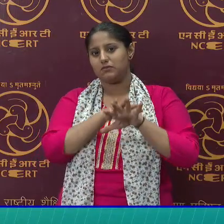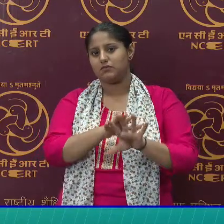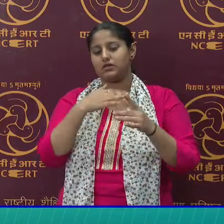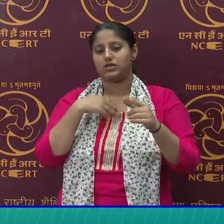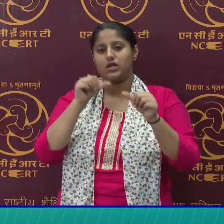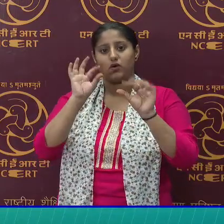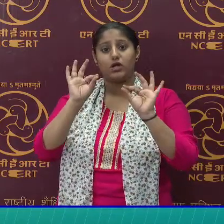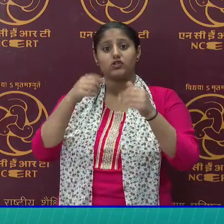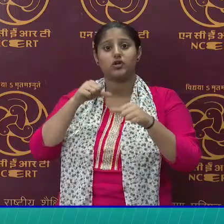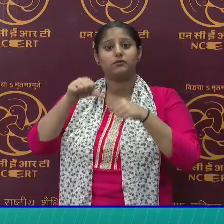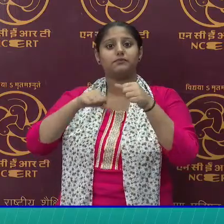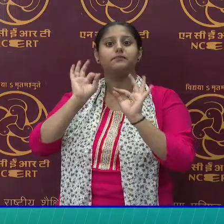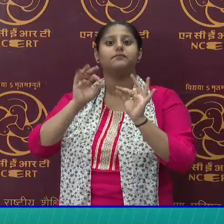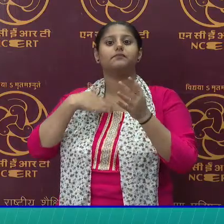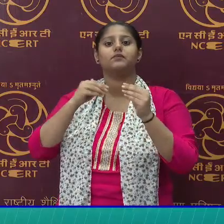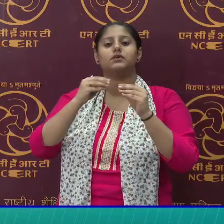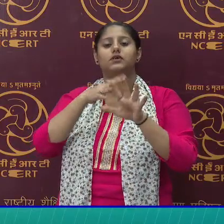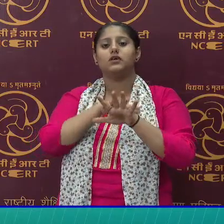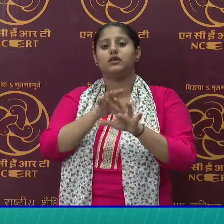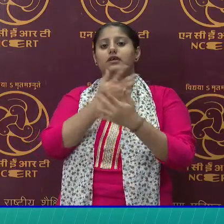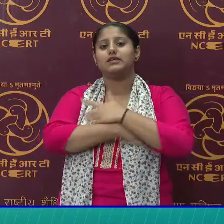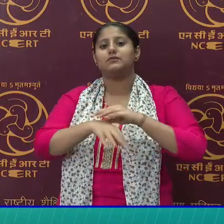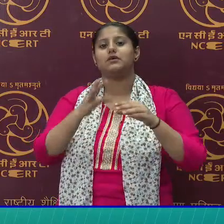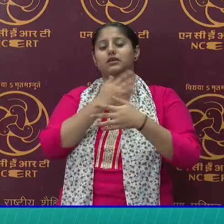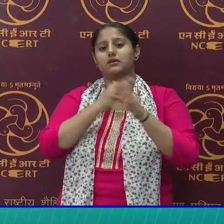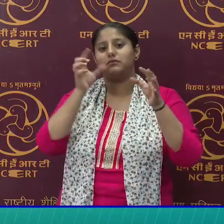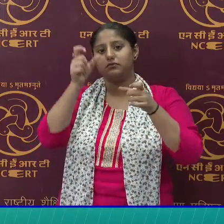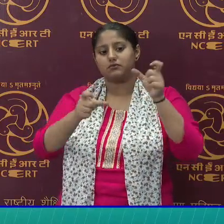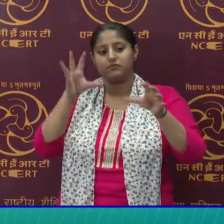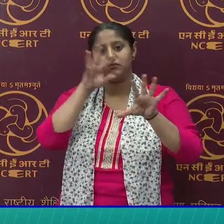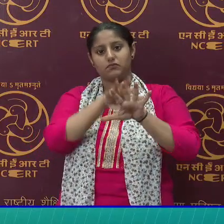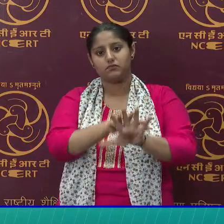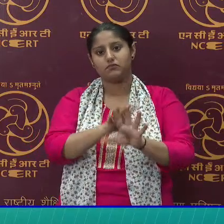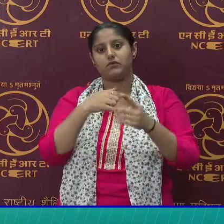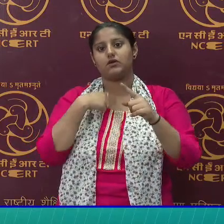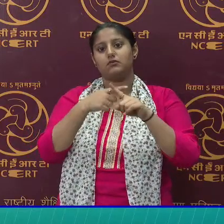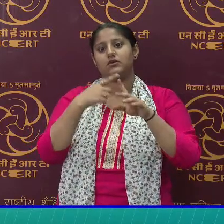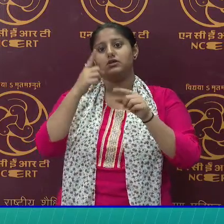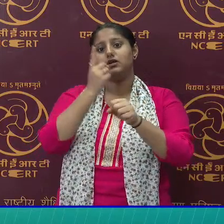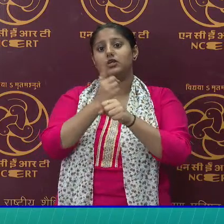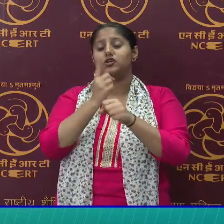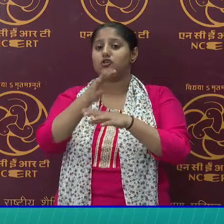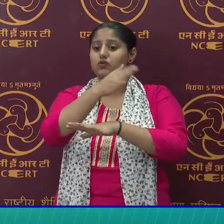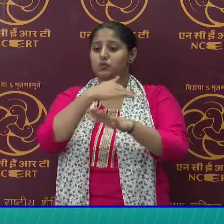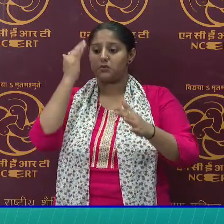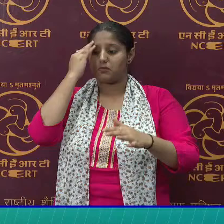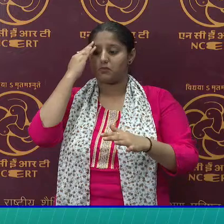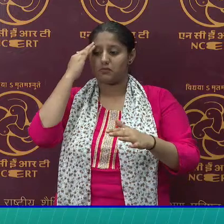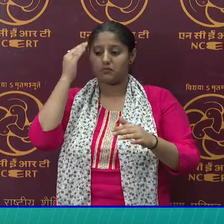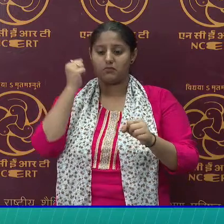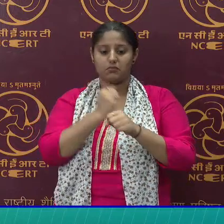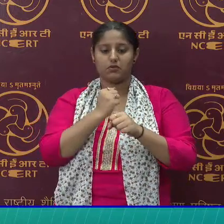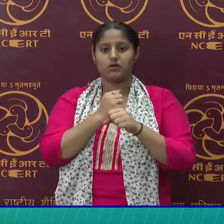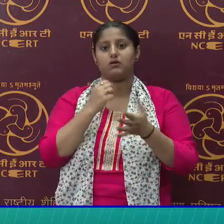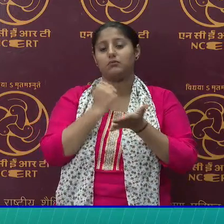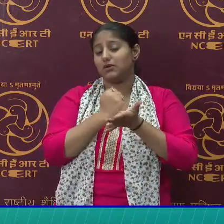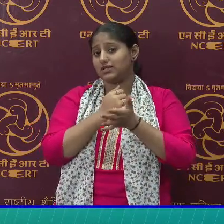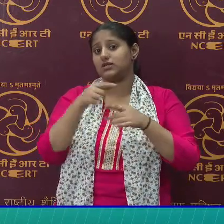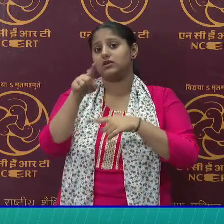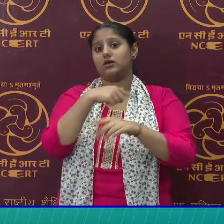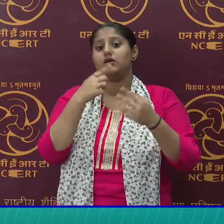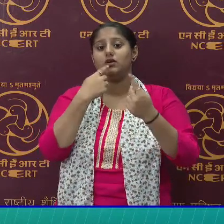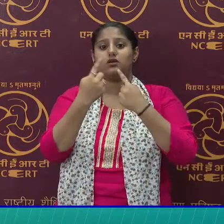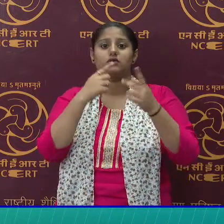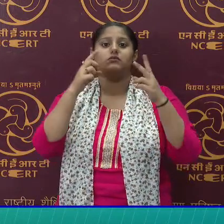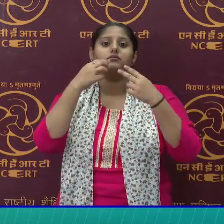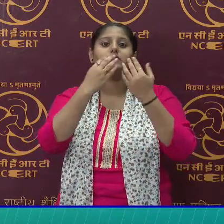step towards that direction, and for teachers to be aware of this and talk about this in every class. Yes,